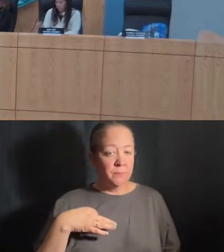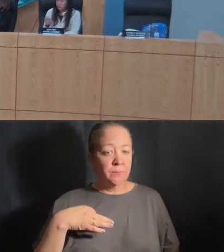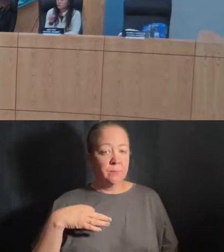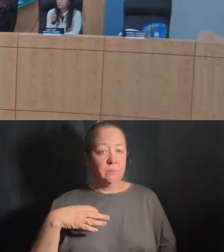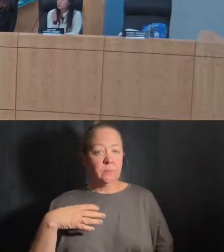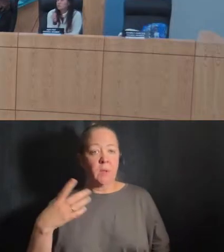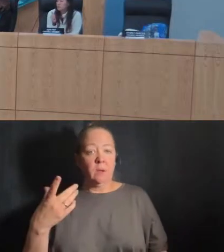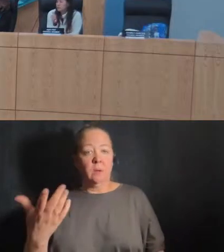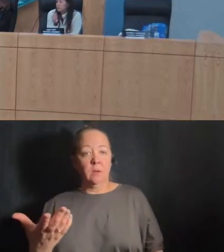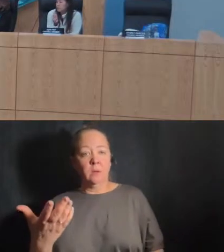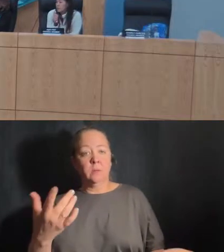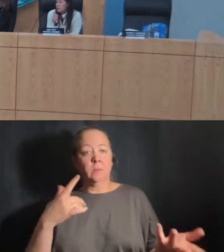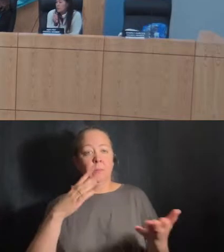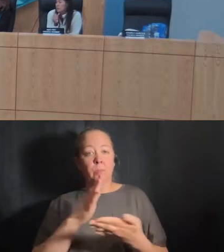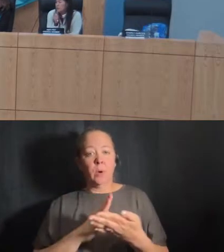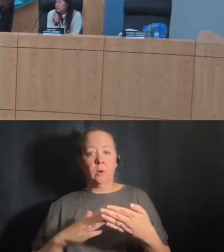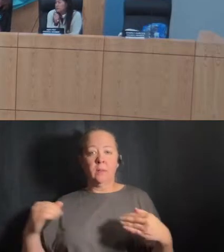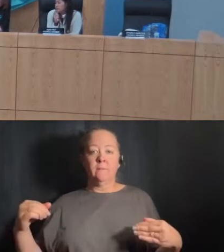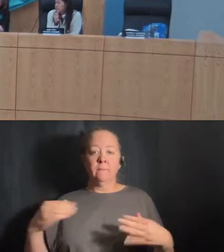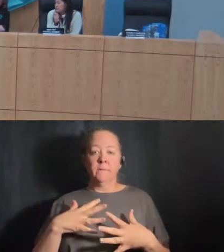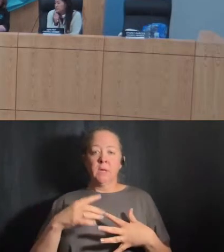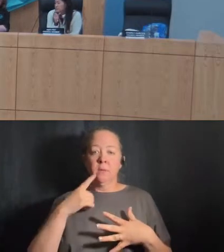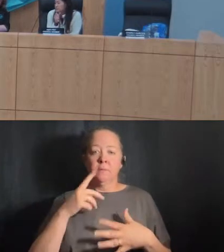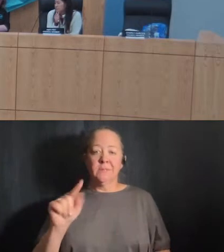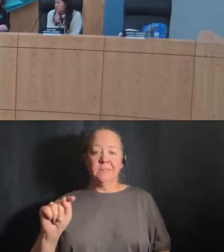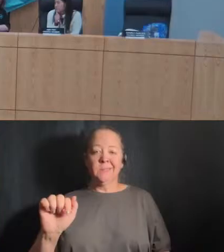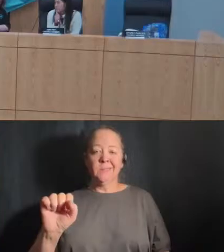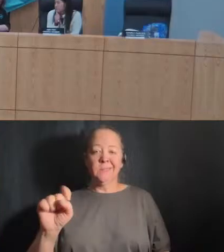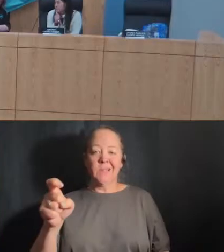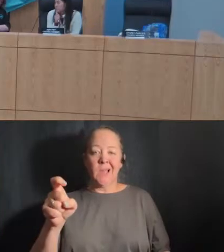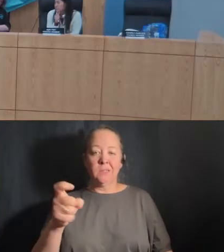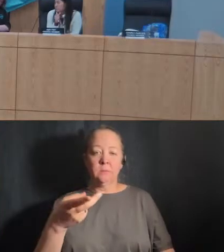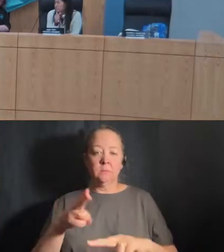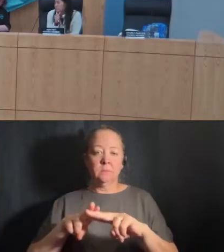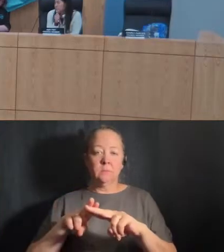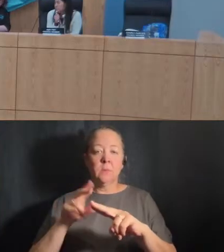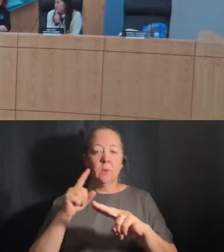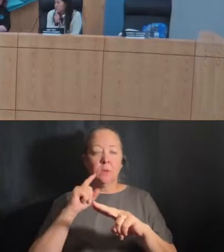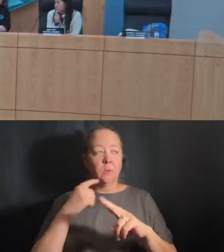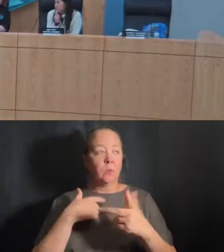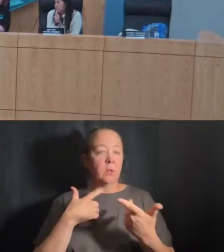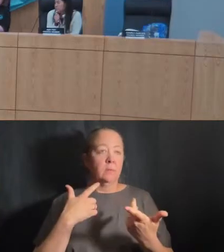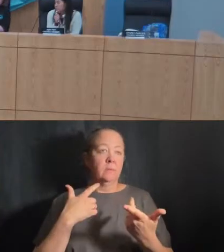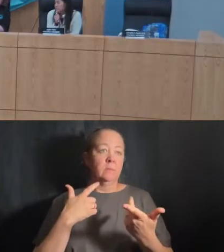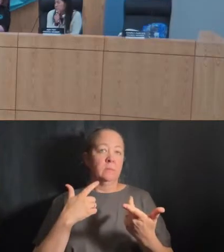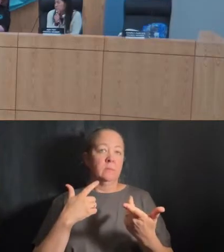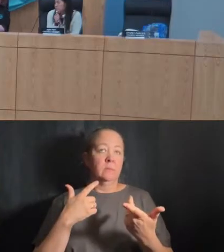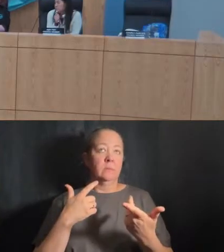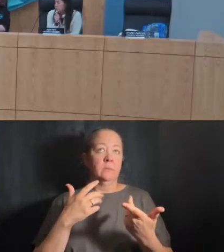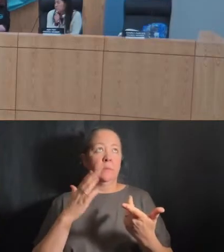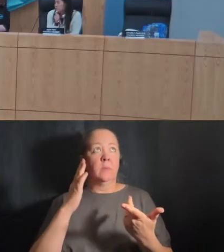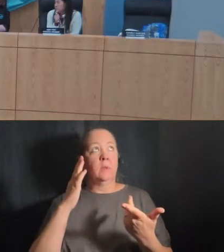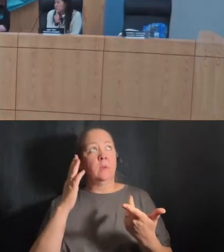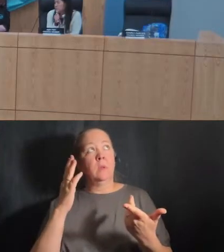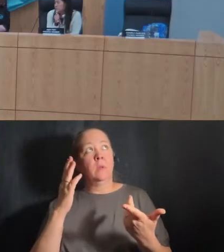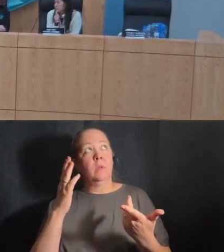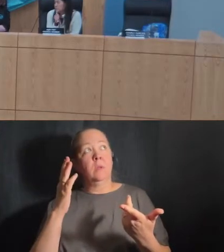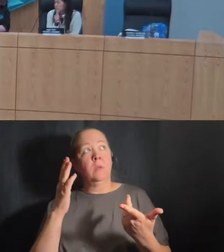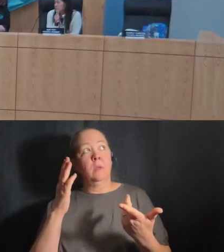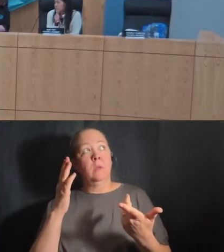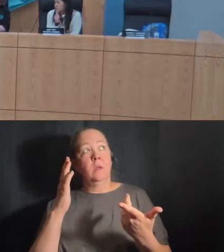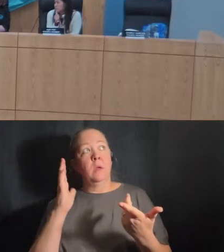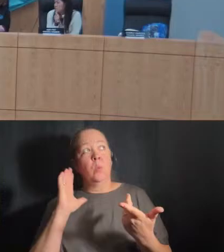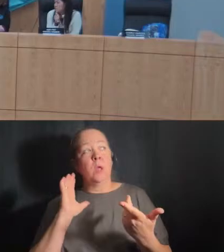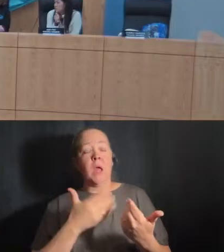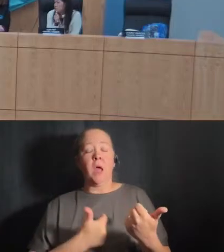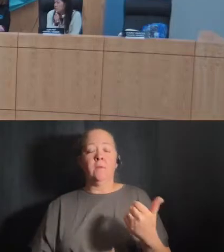another one and another one. And the goal is to at some point say the town is what we say we